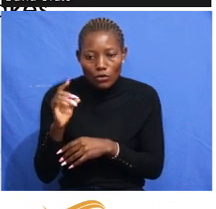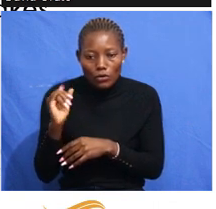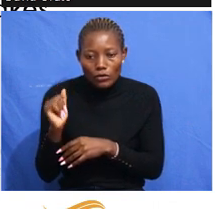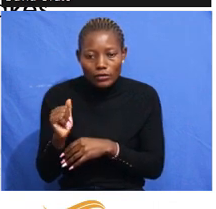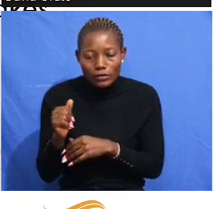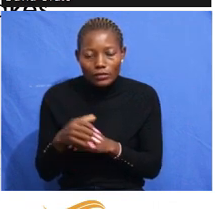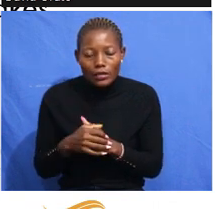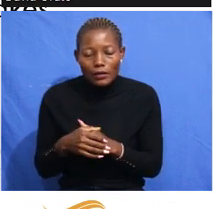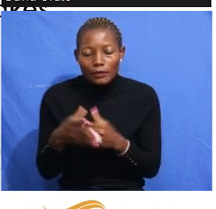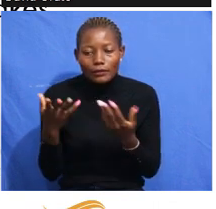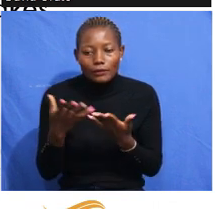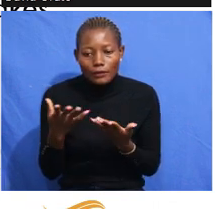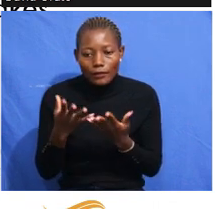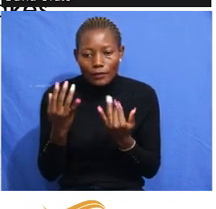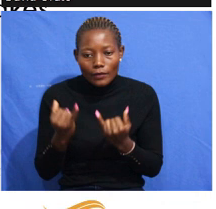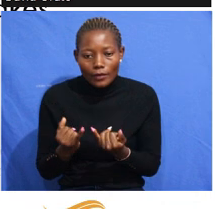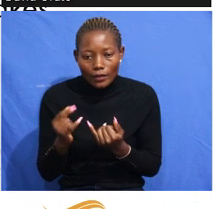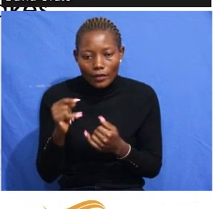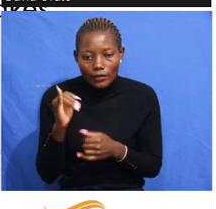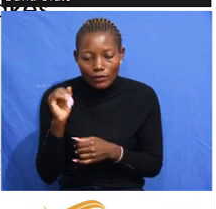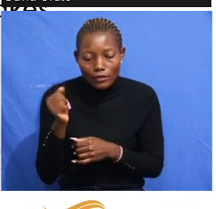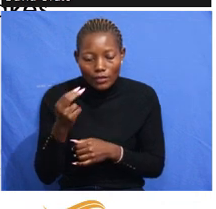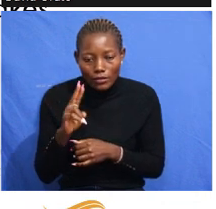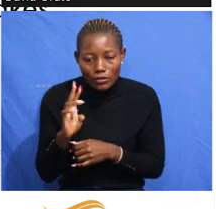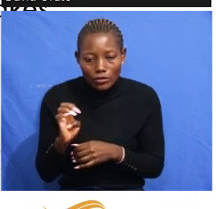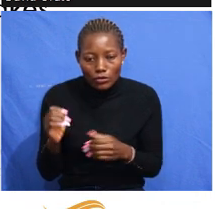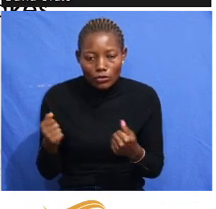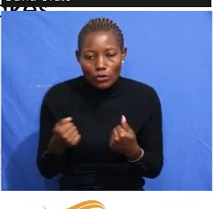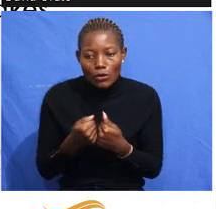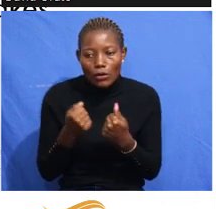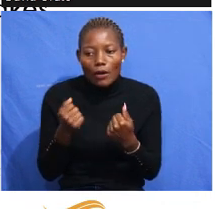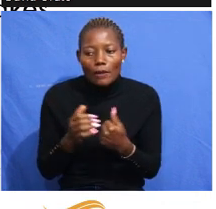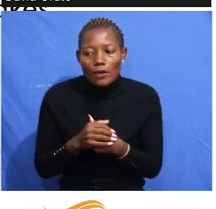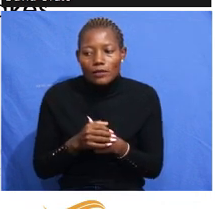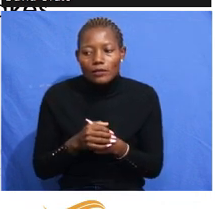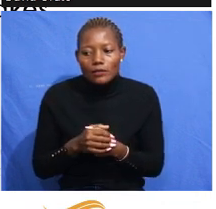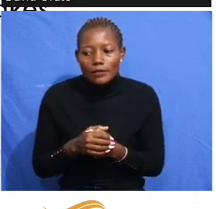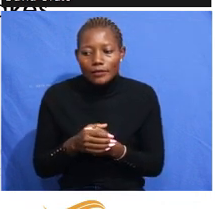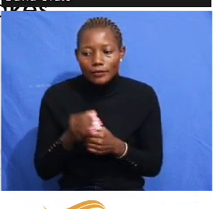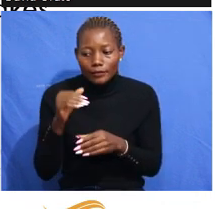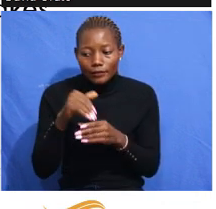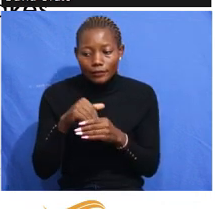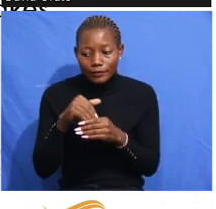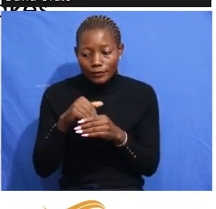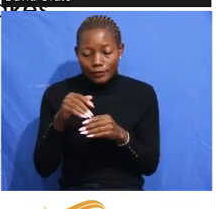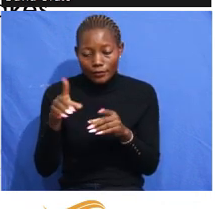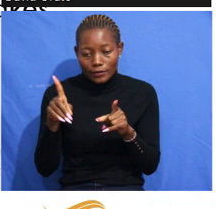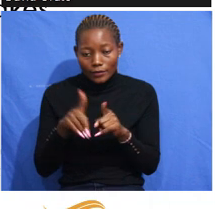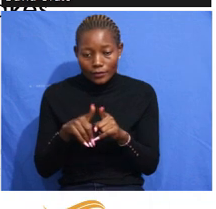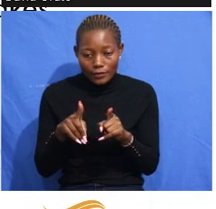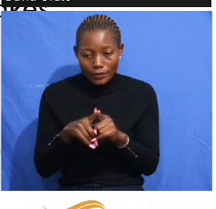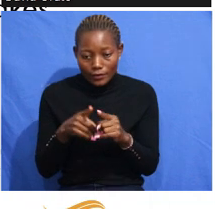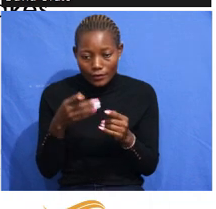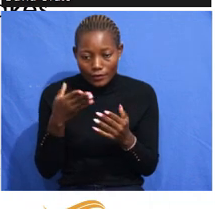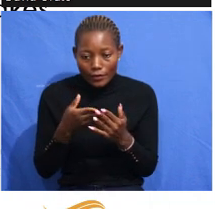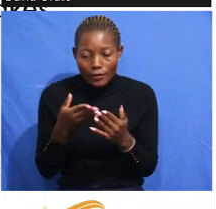organelle where now this tissue respiration takes place. Now, within that mitochondria,